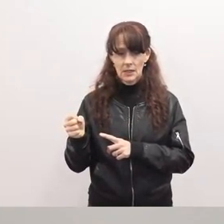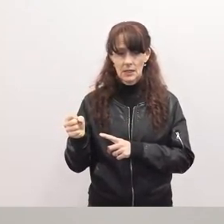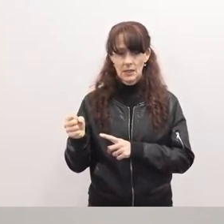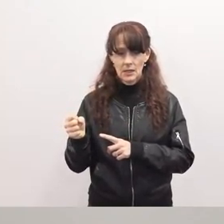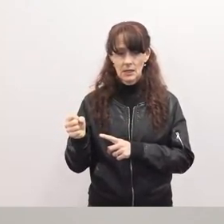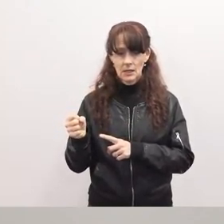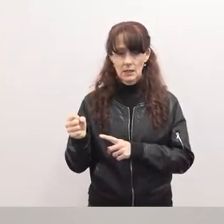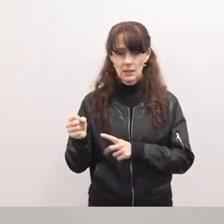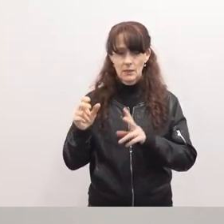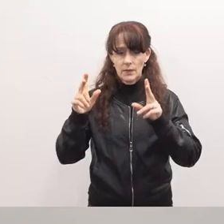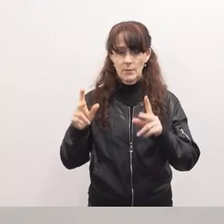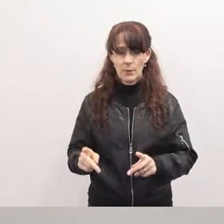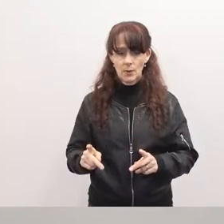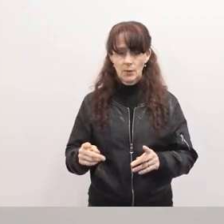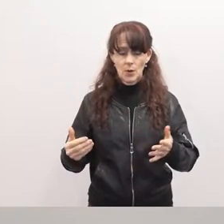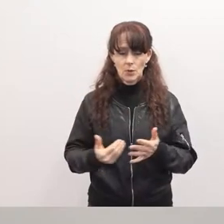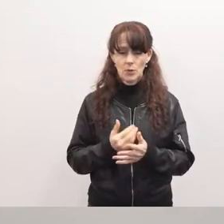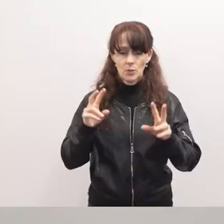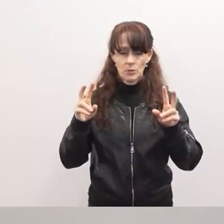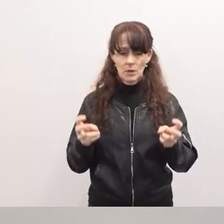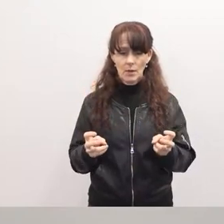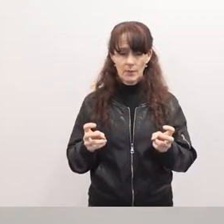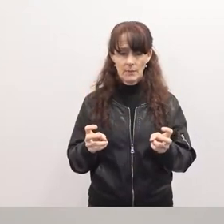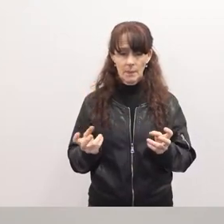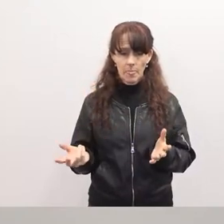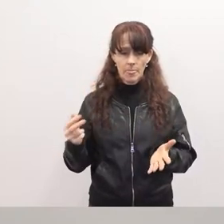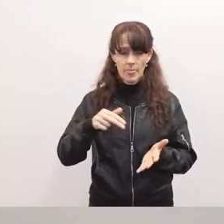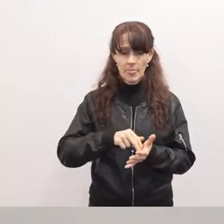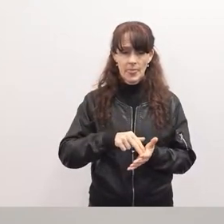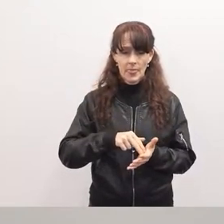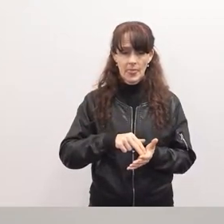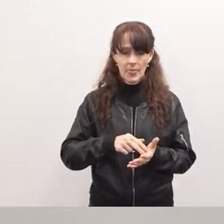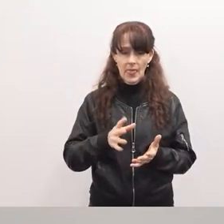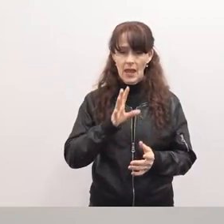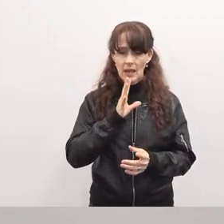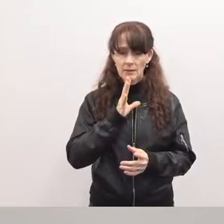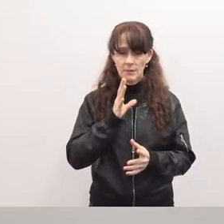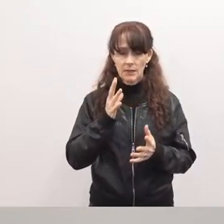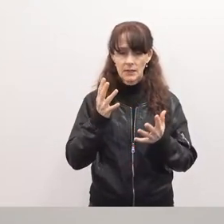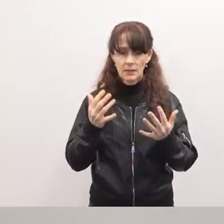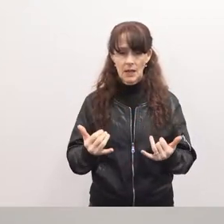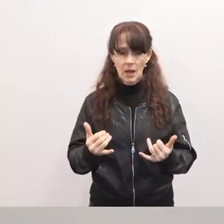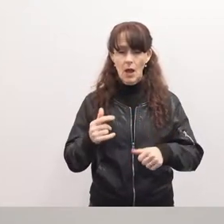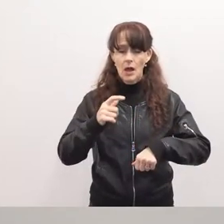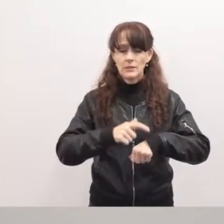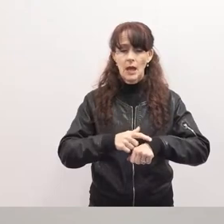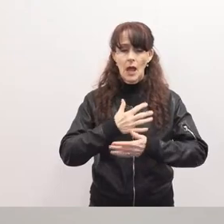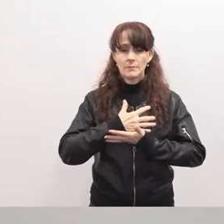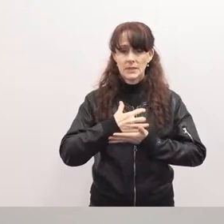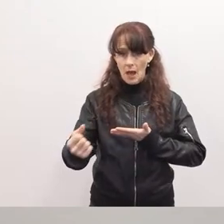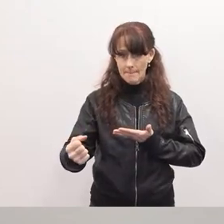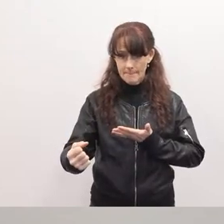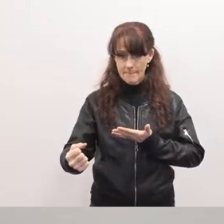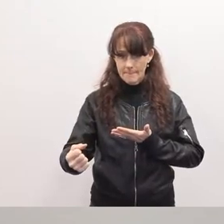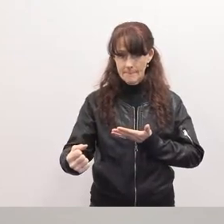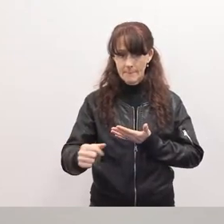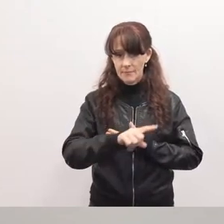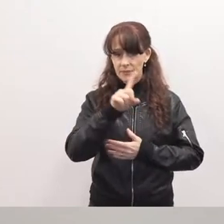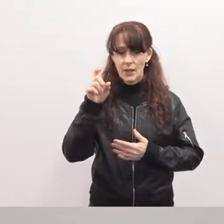and the person who's got a brand new topic stands up and says, and I'd like to speak now, and they say, the time's up. So the